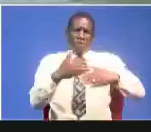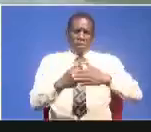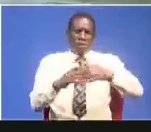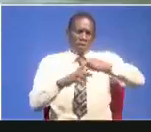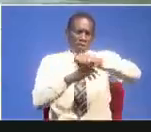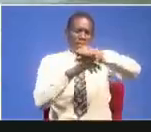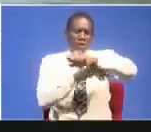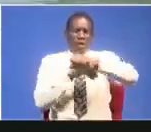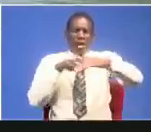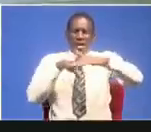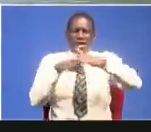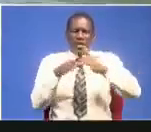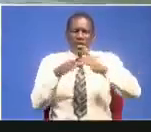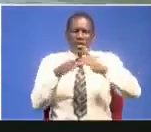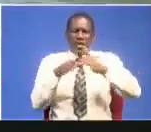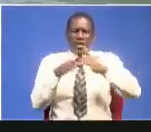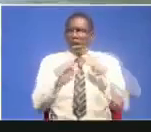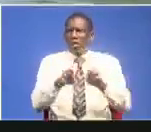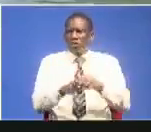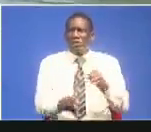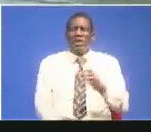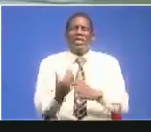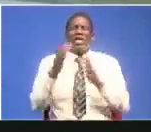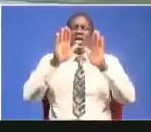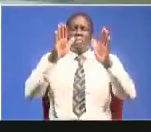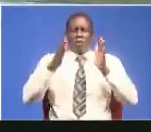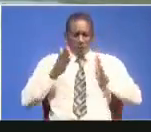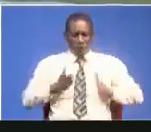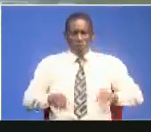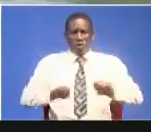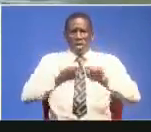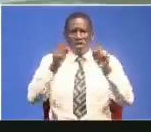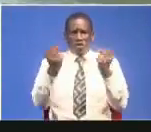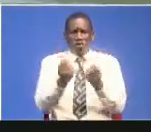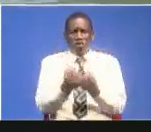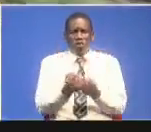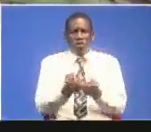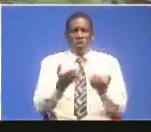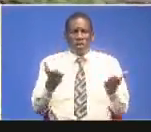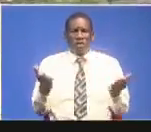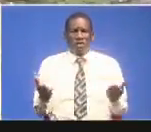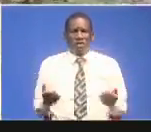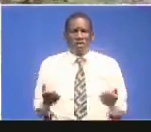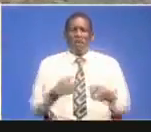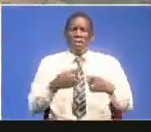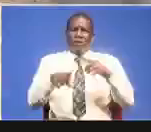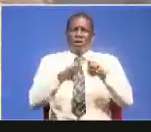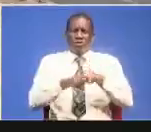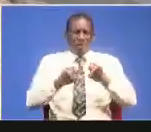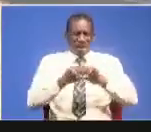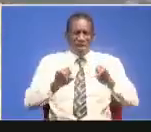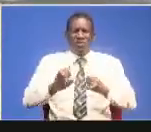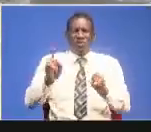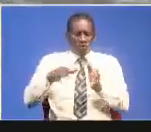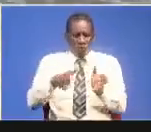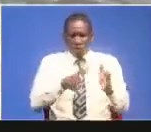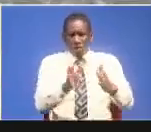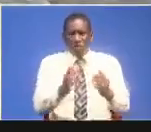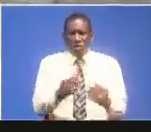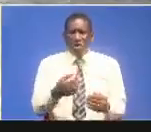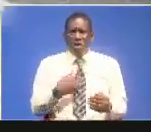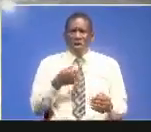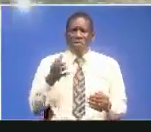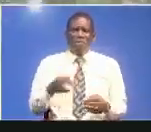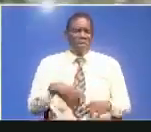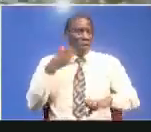constructing bridges and access roads, and creating essential physical and social amenities. However, the cleaning of Nairobi River